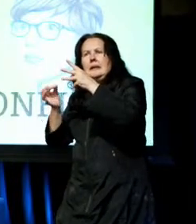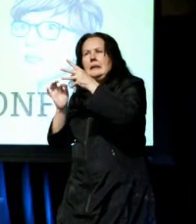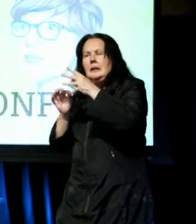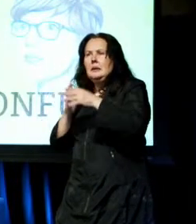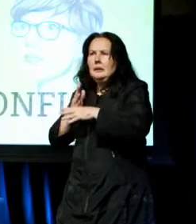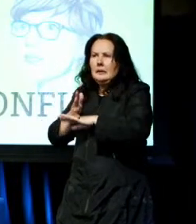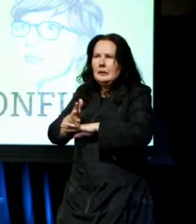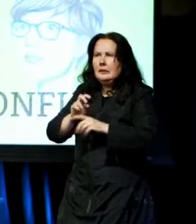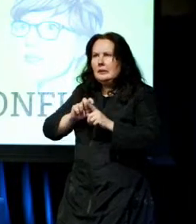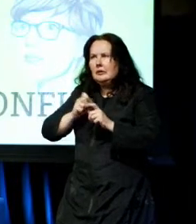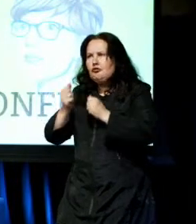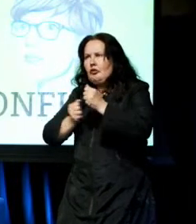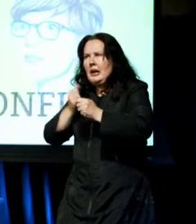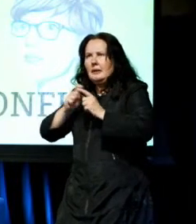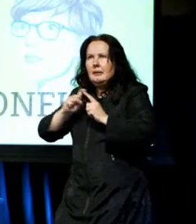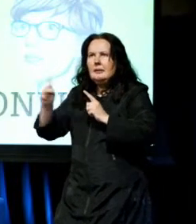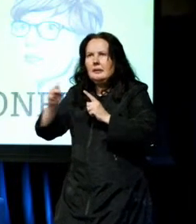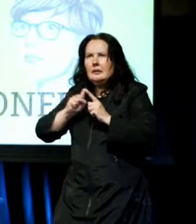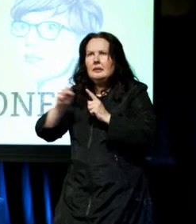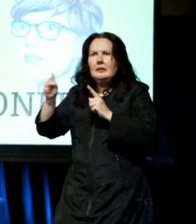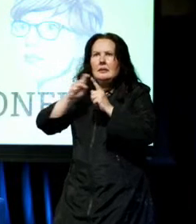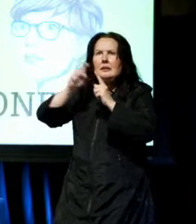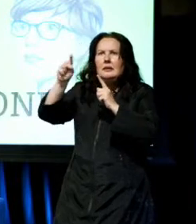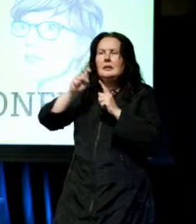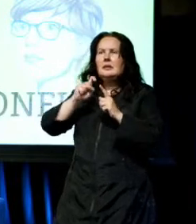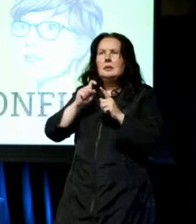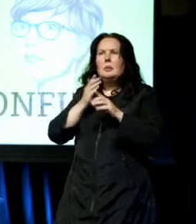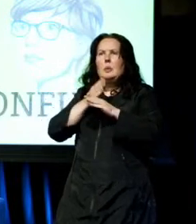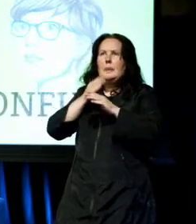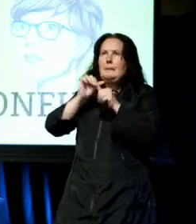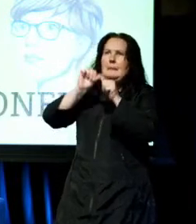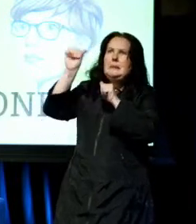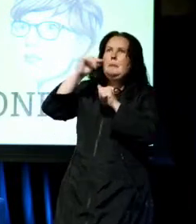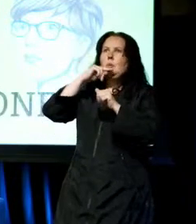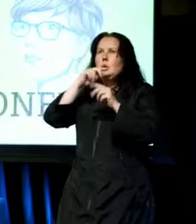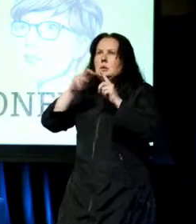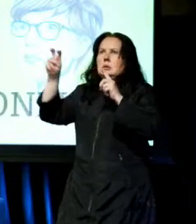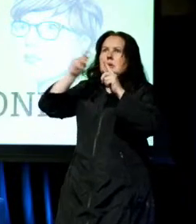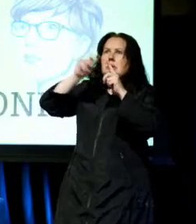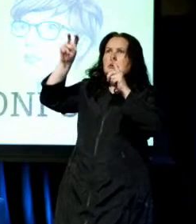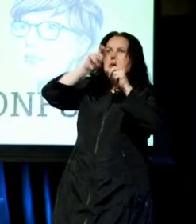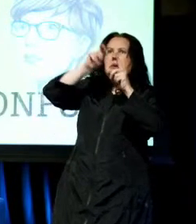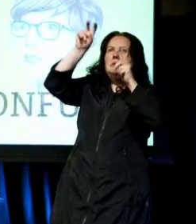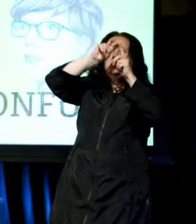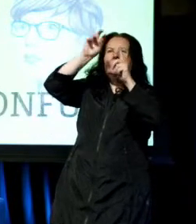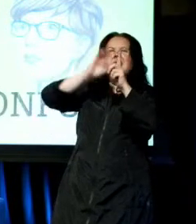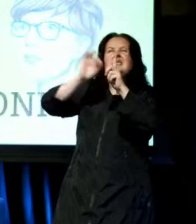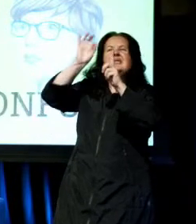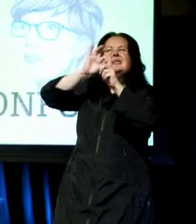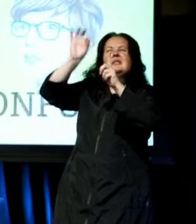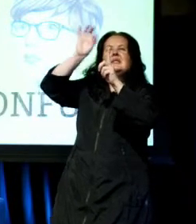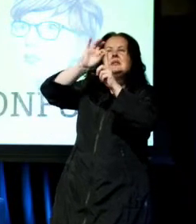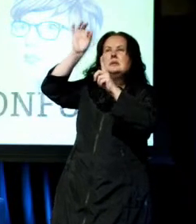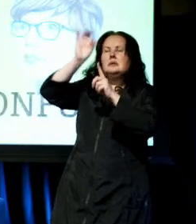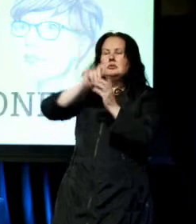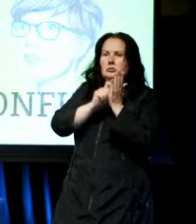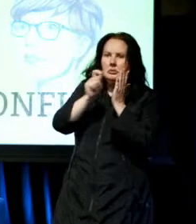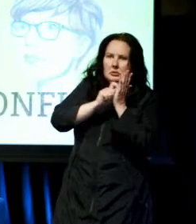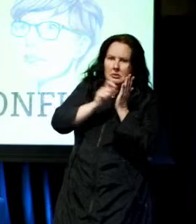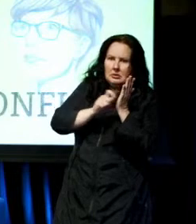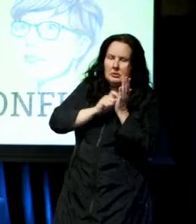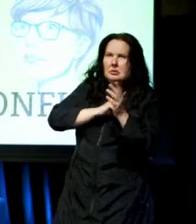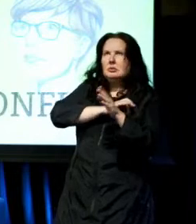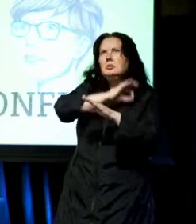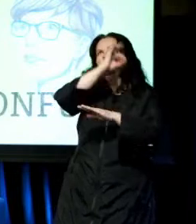then, you know, they work their way up to best boy and then they, you know, they're up all night writing, like, a